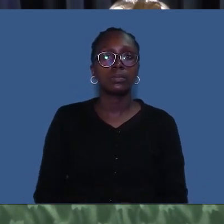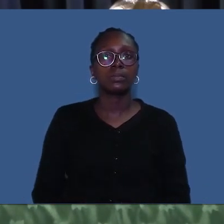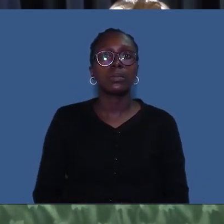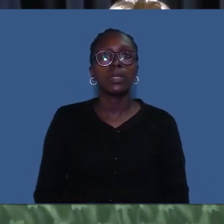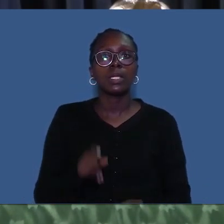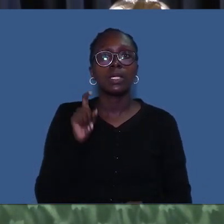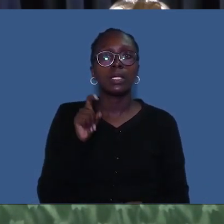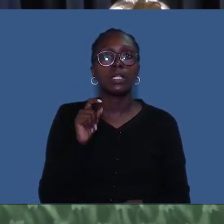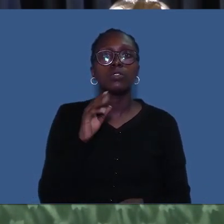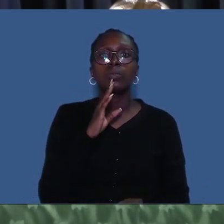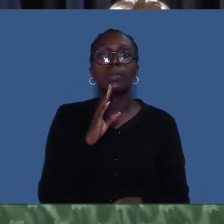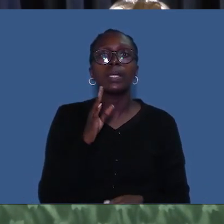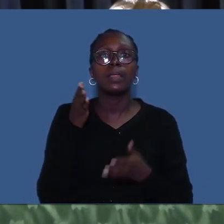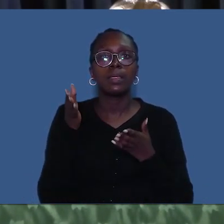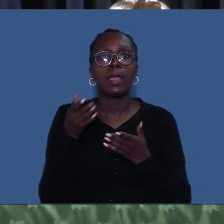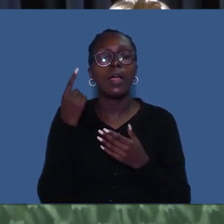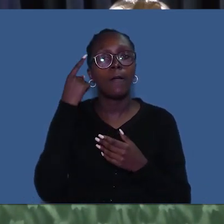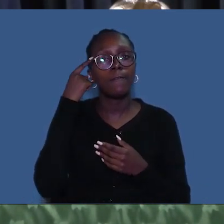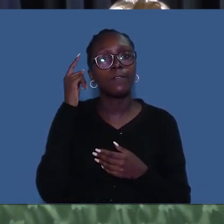loyalty, and with a shepherd heart like